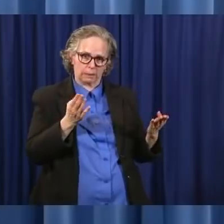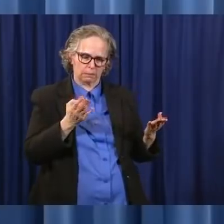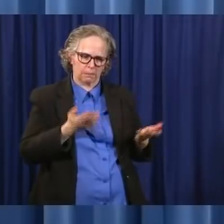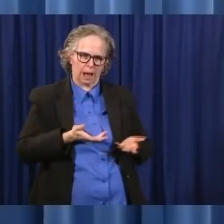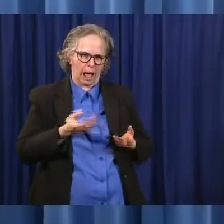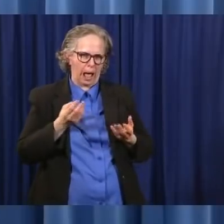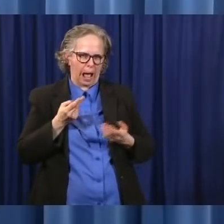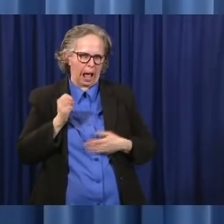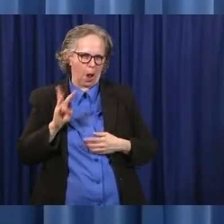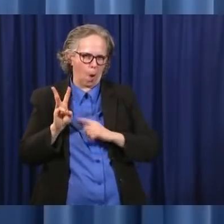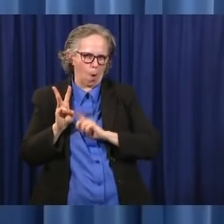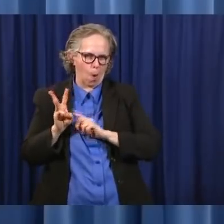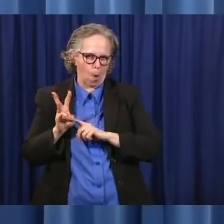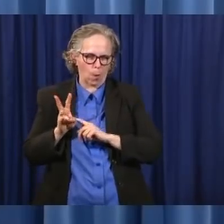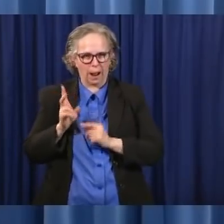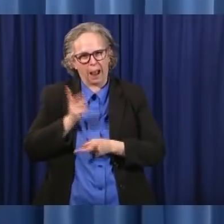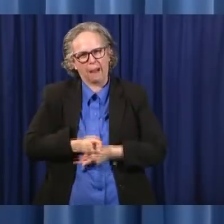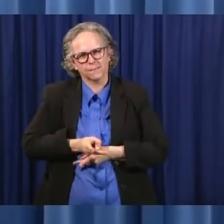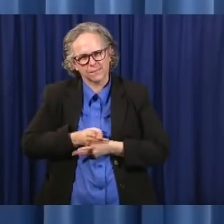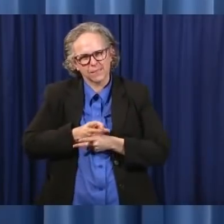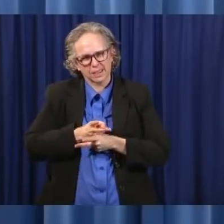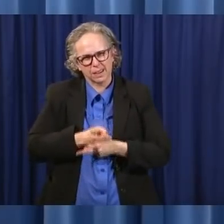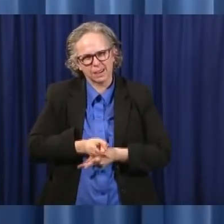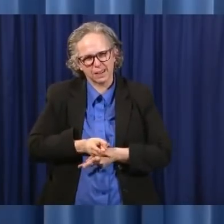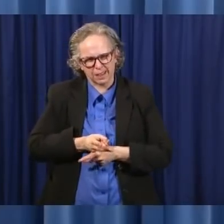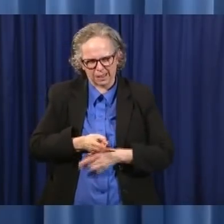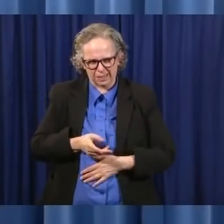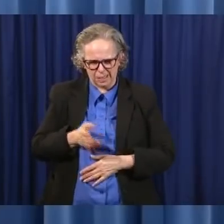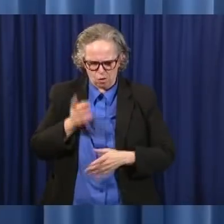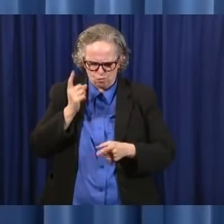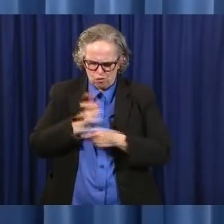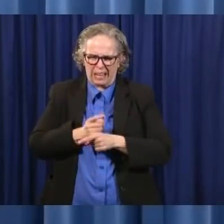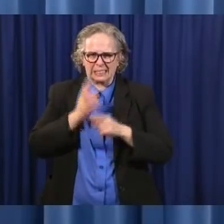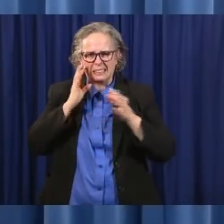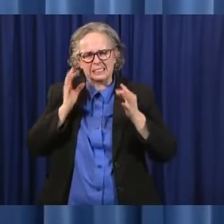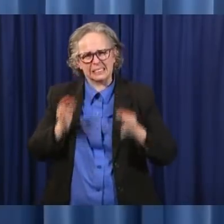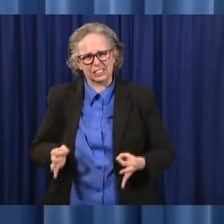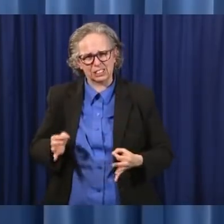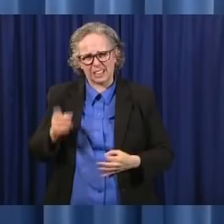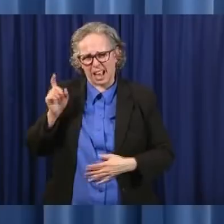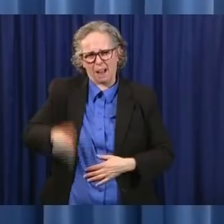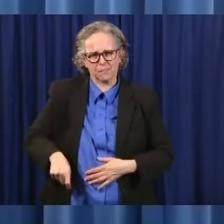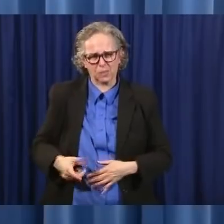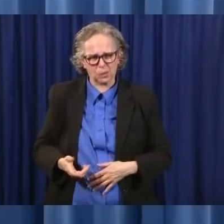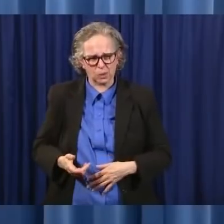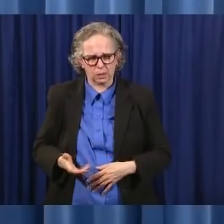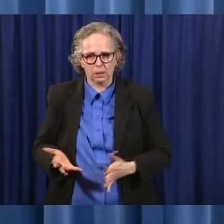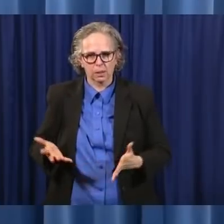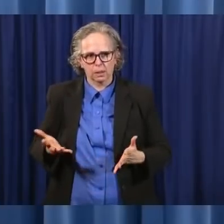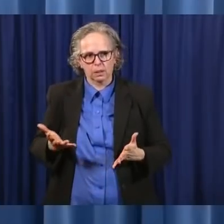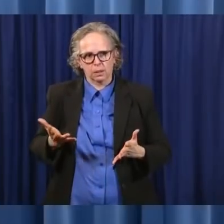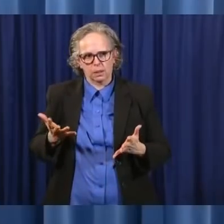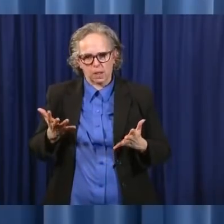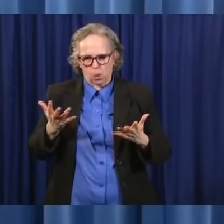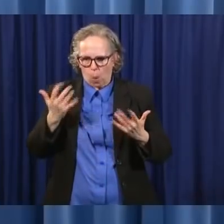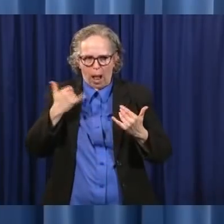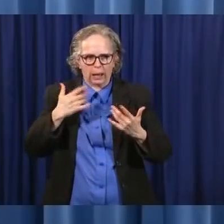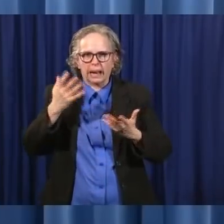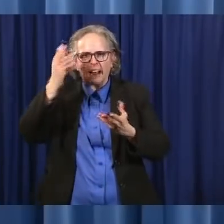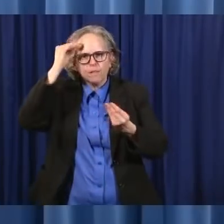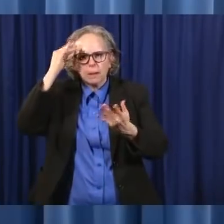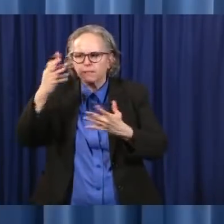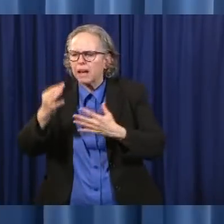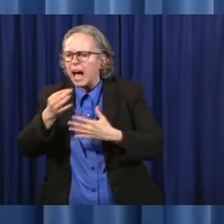We got to pull whatever resource we can so that we minimize that danger. And so we maximize the safety